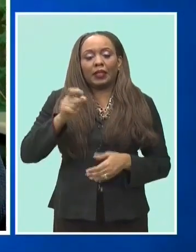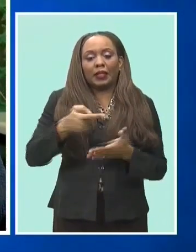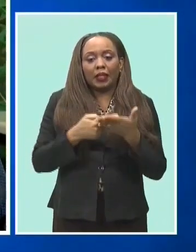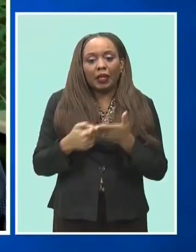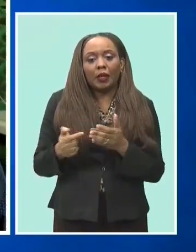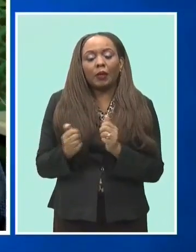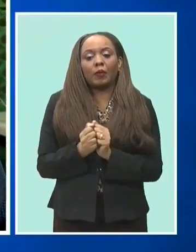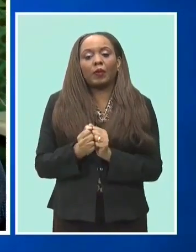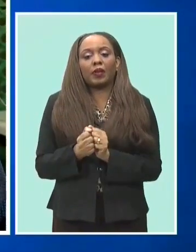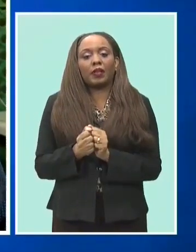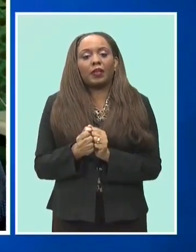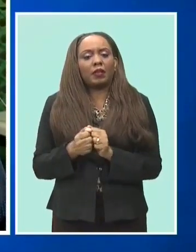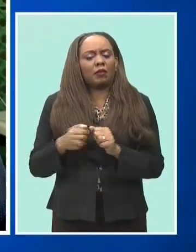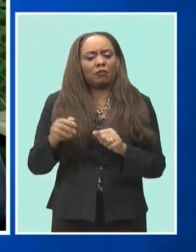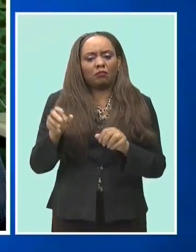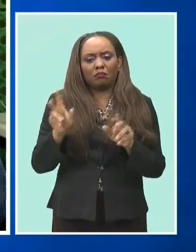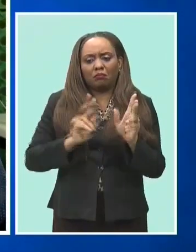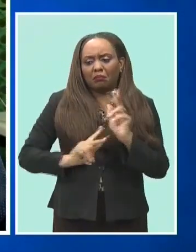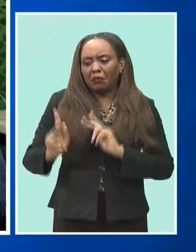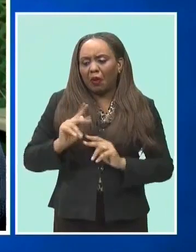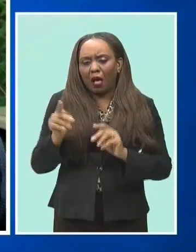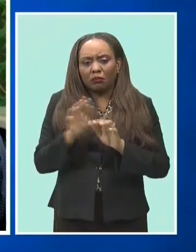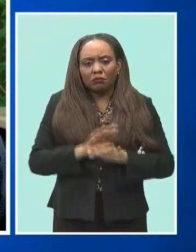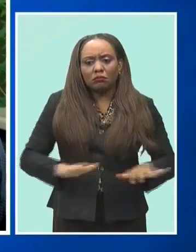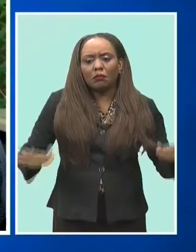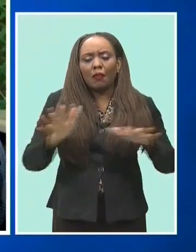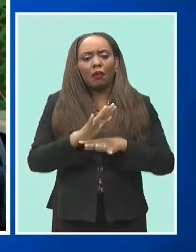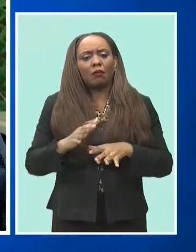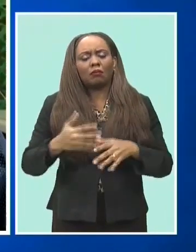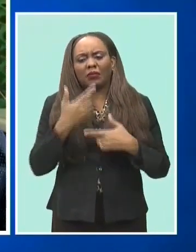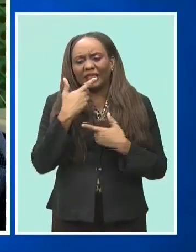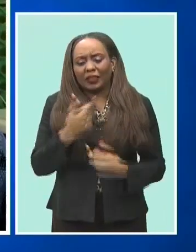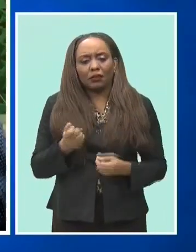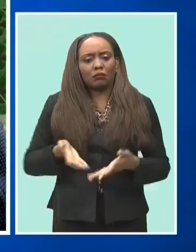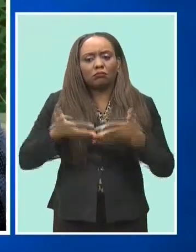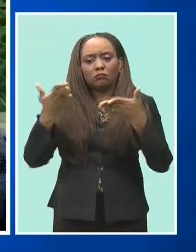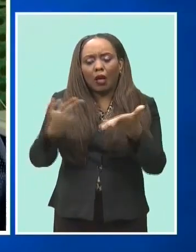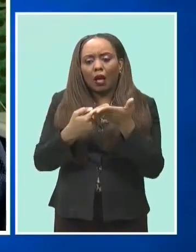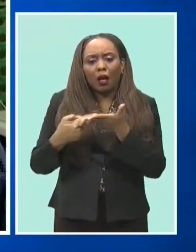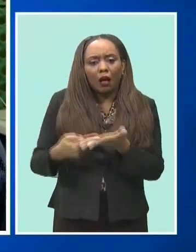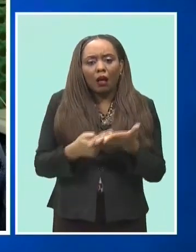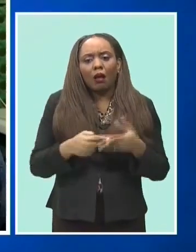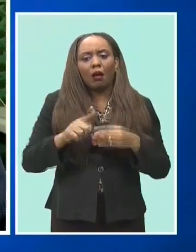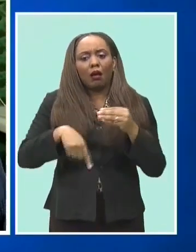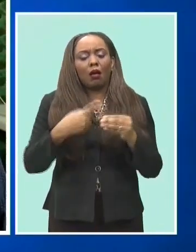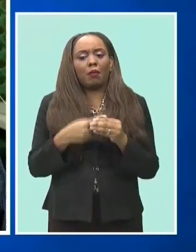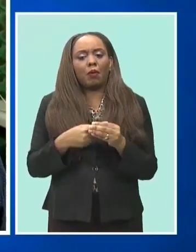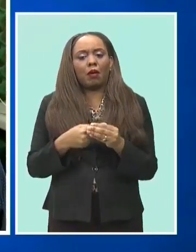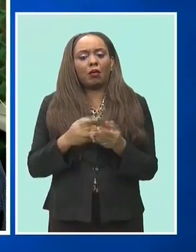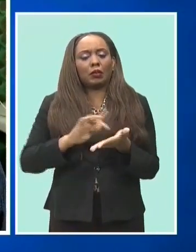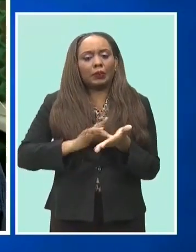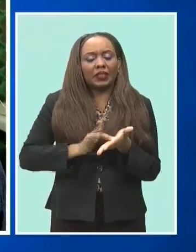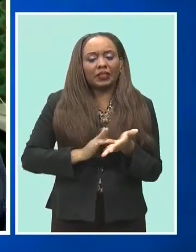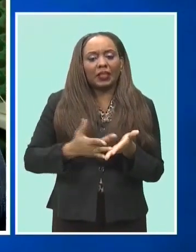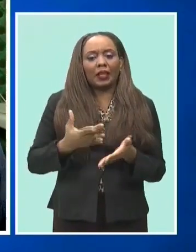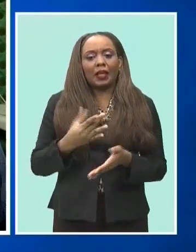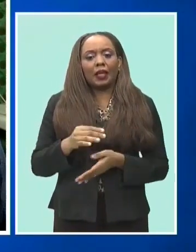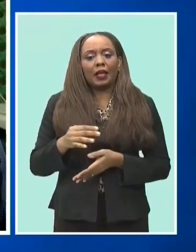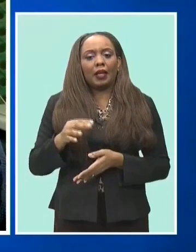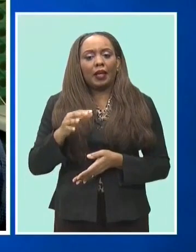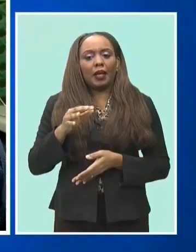having the Barbadian public, such as would be interested in contributing to the debate on this, to have the opportunity so to do. We have